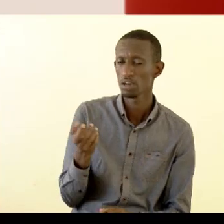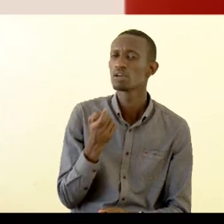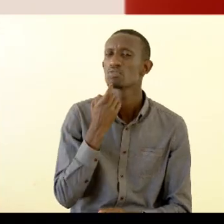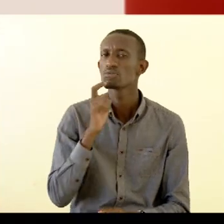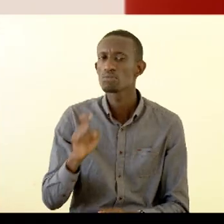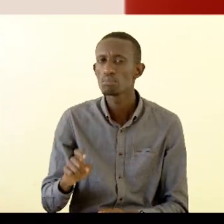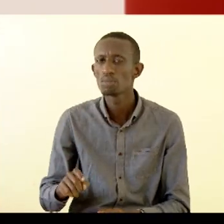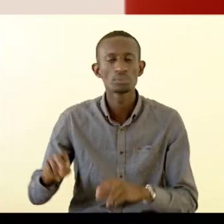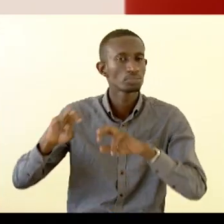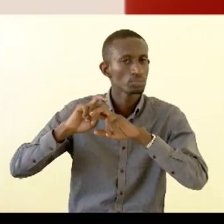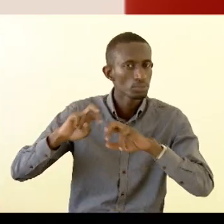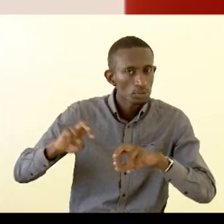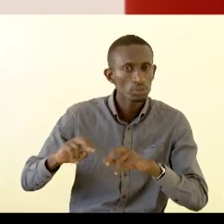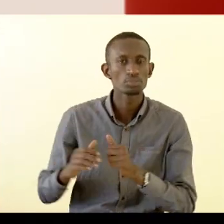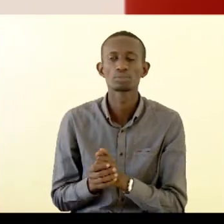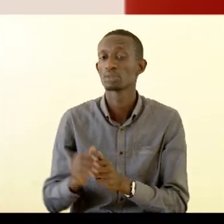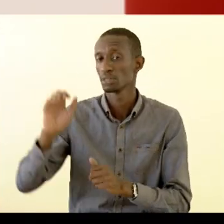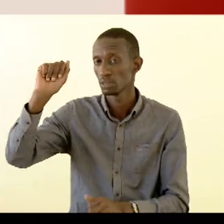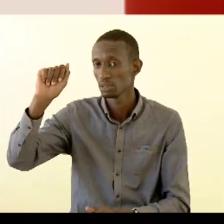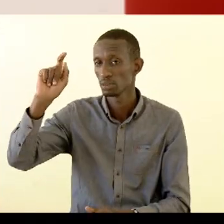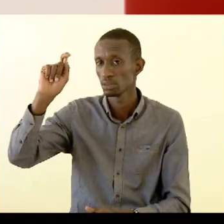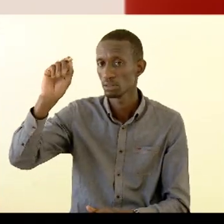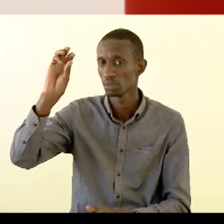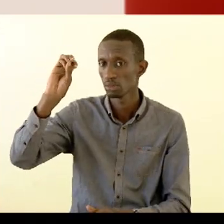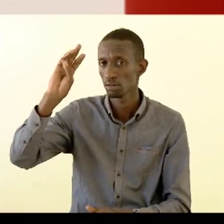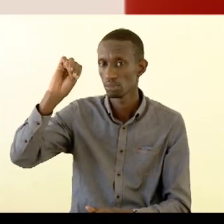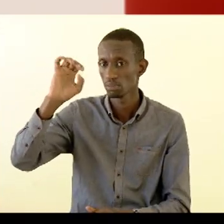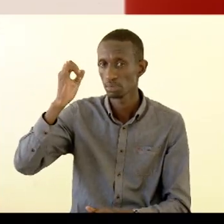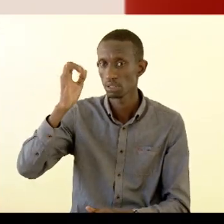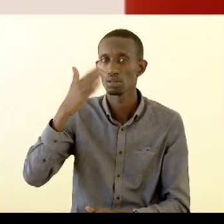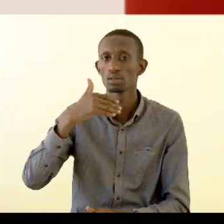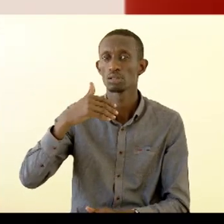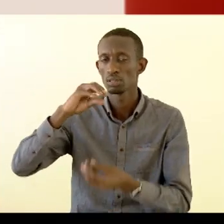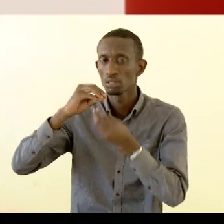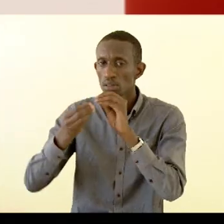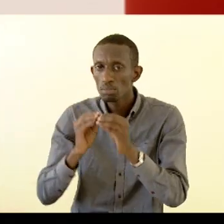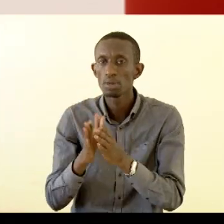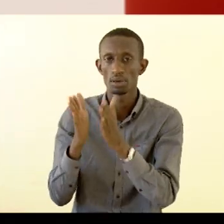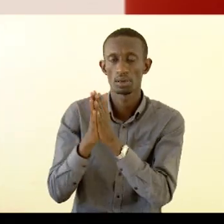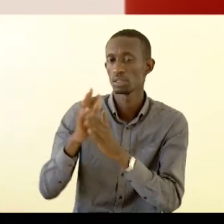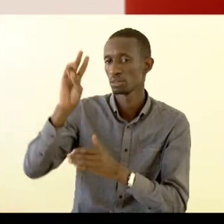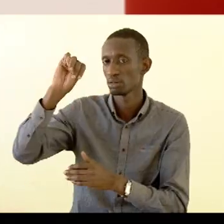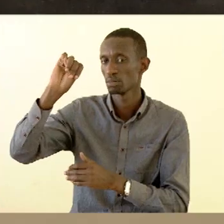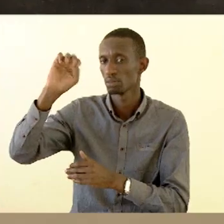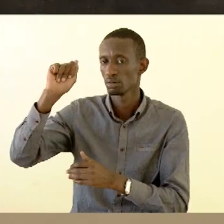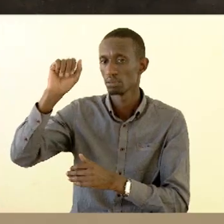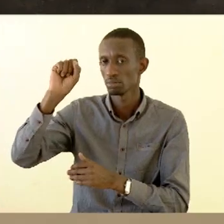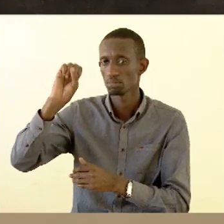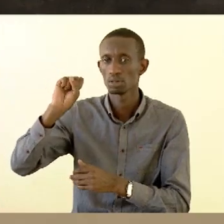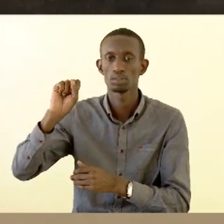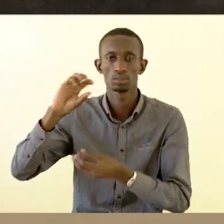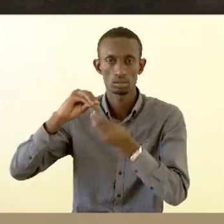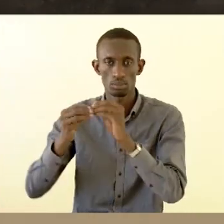atomic number, the mass number. We determine the number of protons, number of electrons, number of